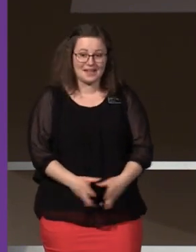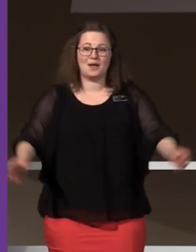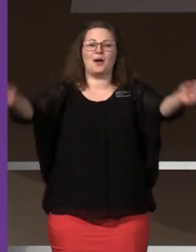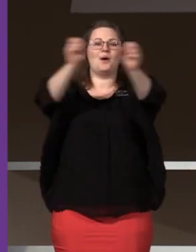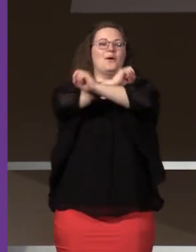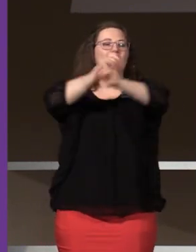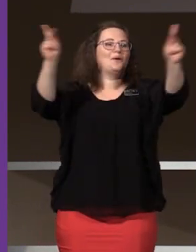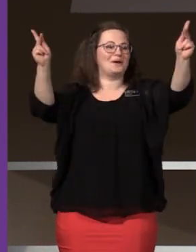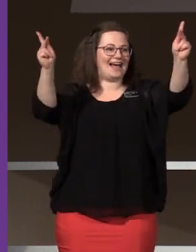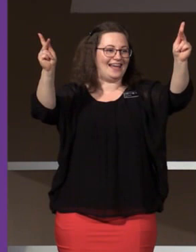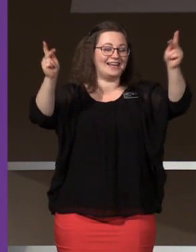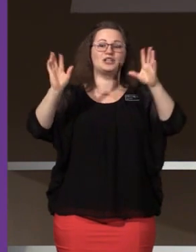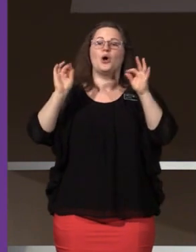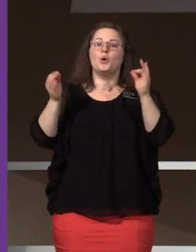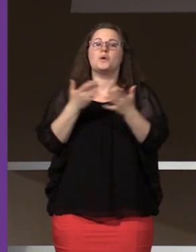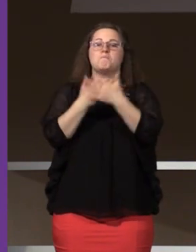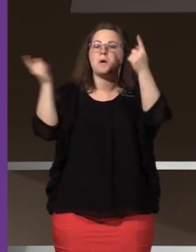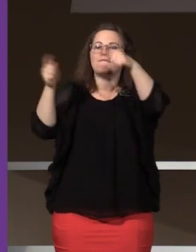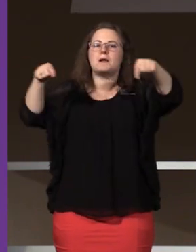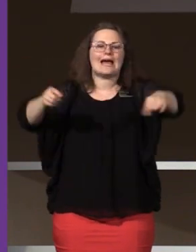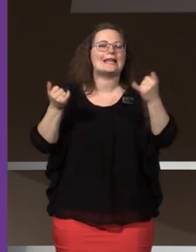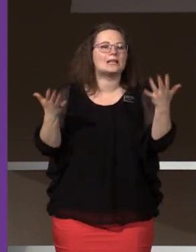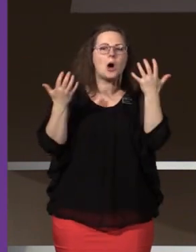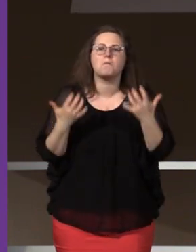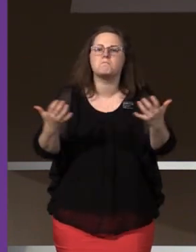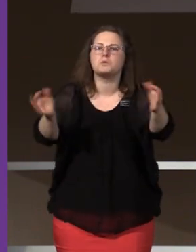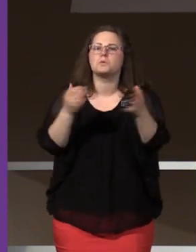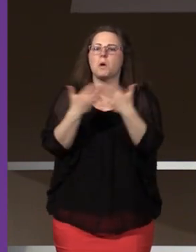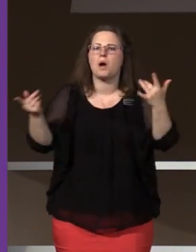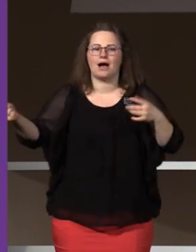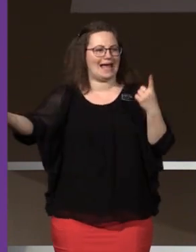Okay. So how many people have we got in the room?